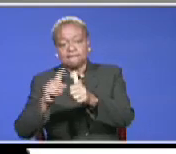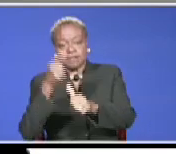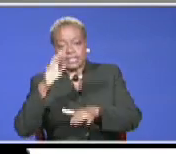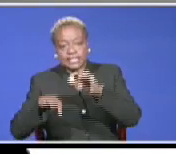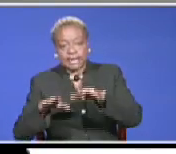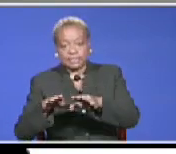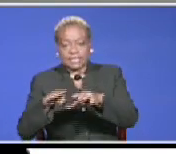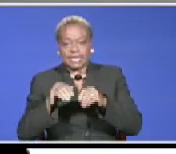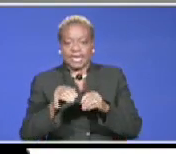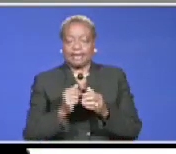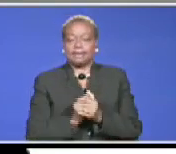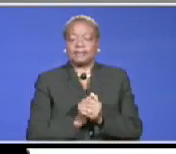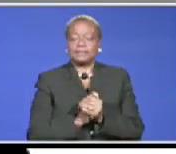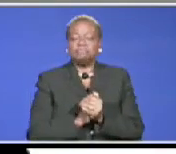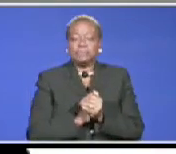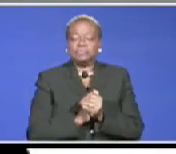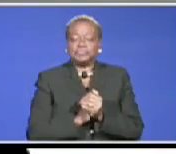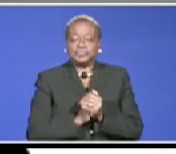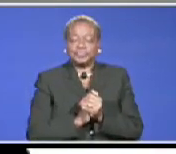take.